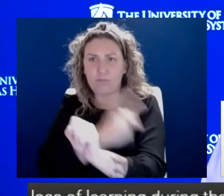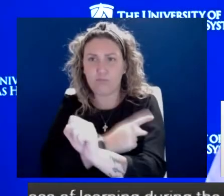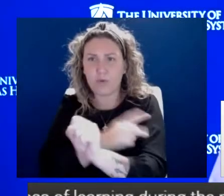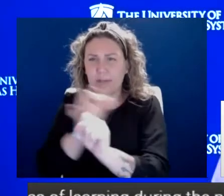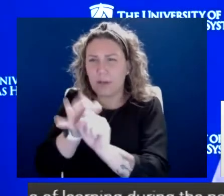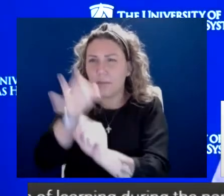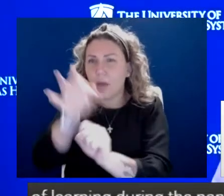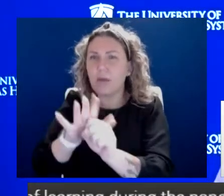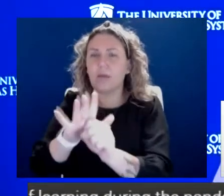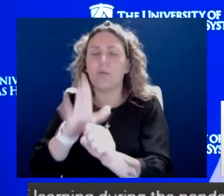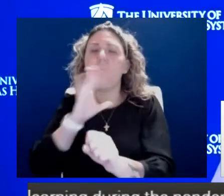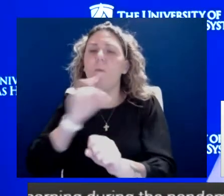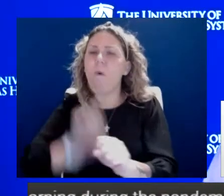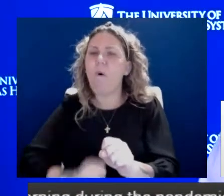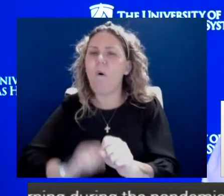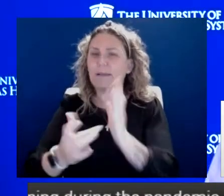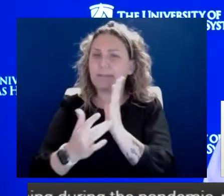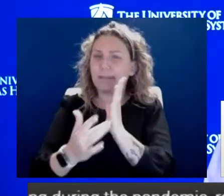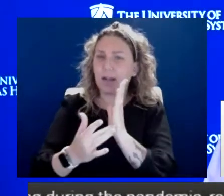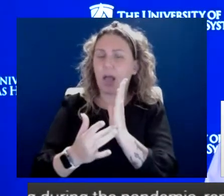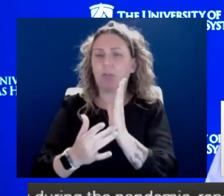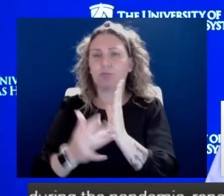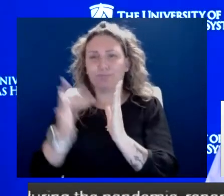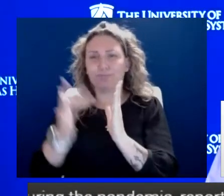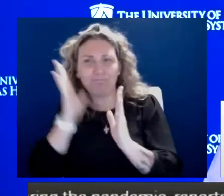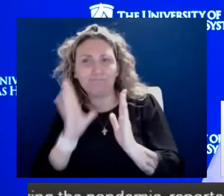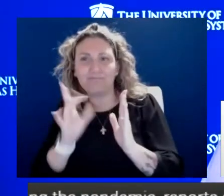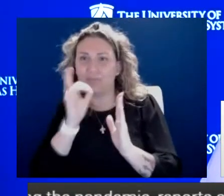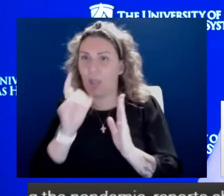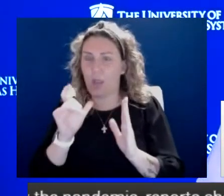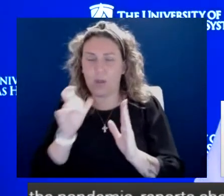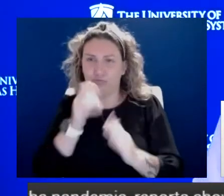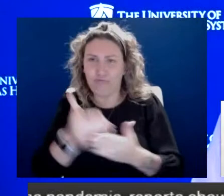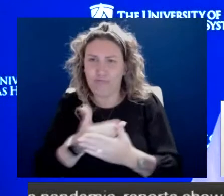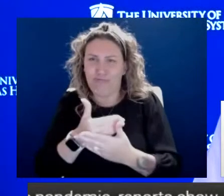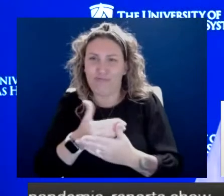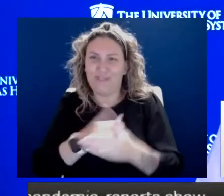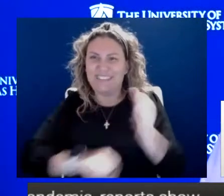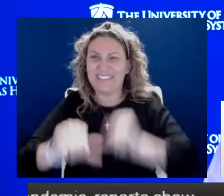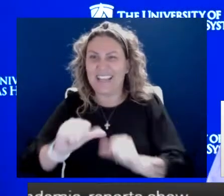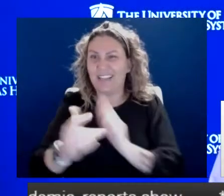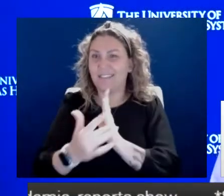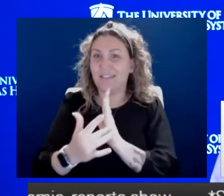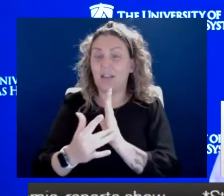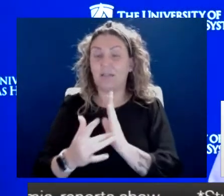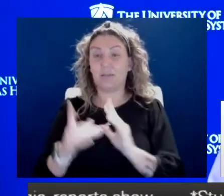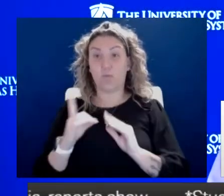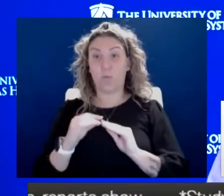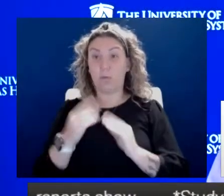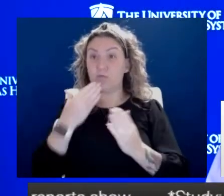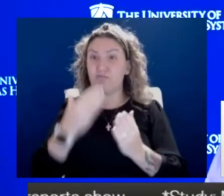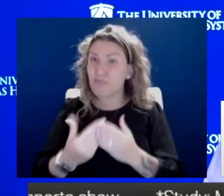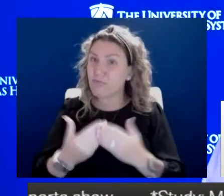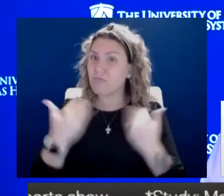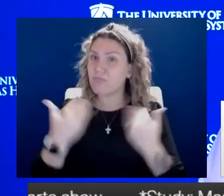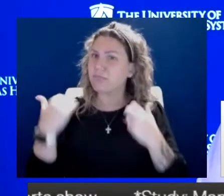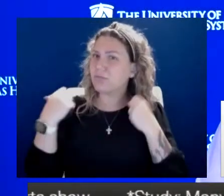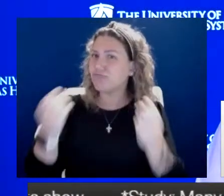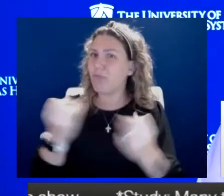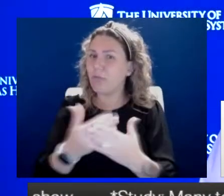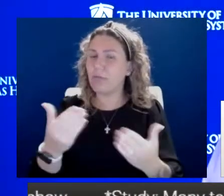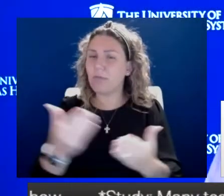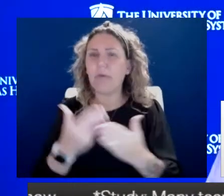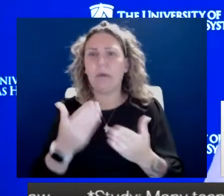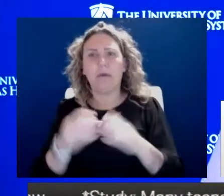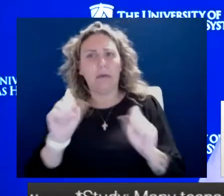Older technology as well, so that's been around. It's not new science or new technology. Again, I think this is one more good thing that we can use. It does look safe. I think